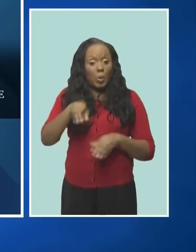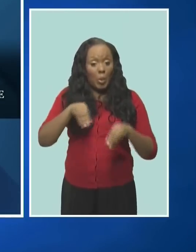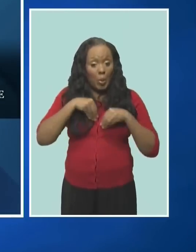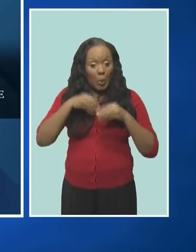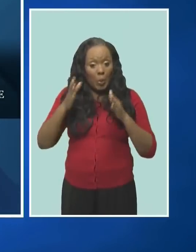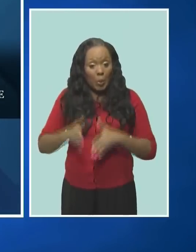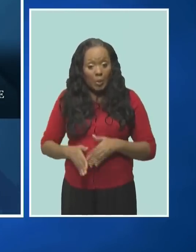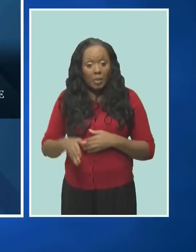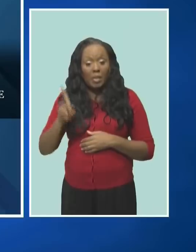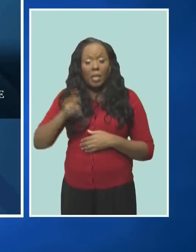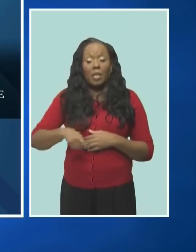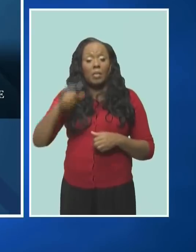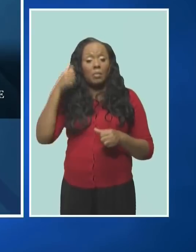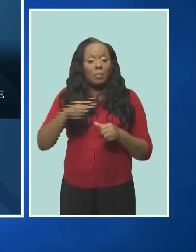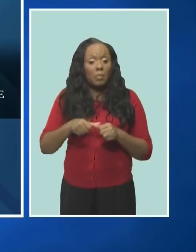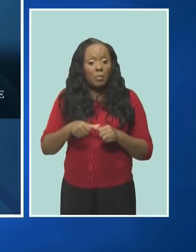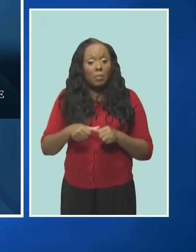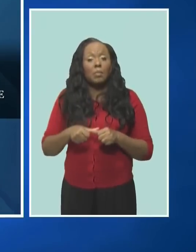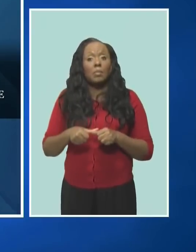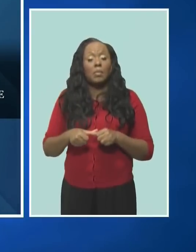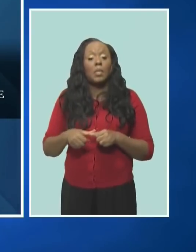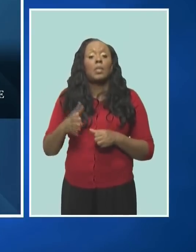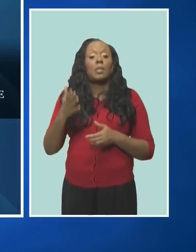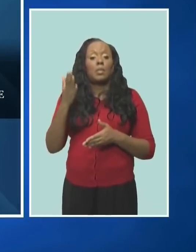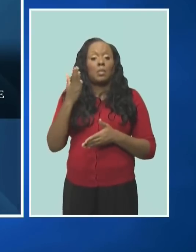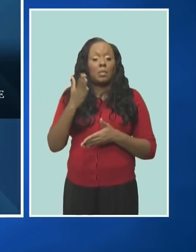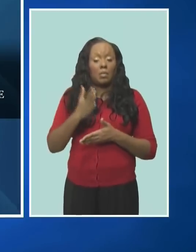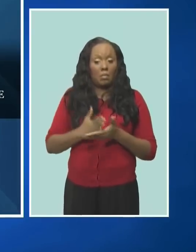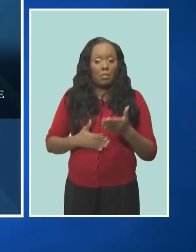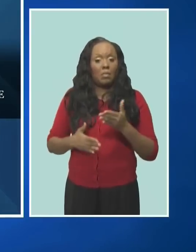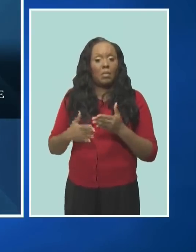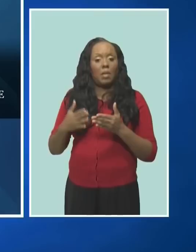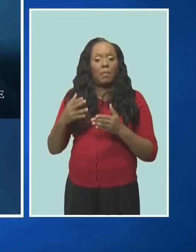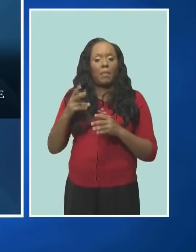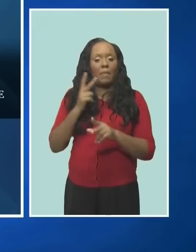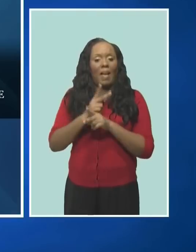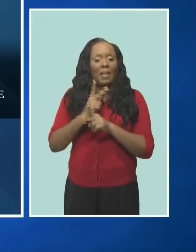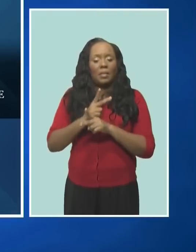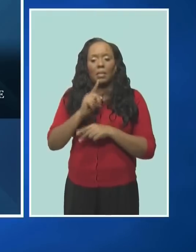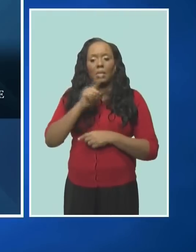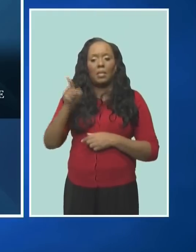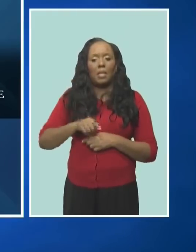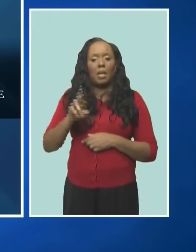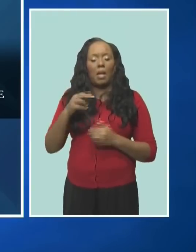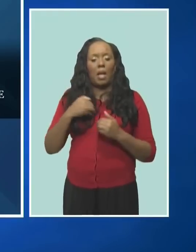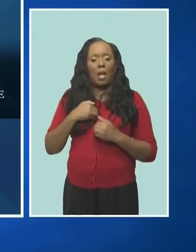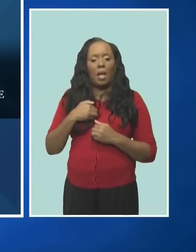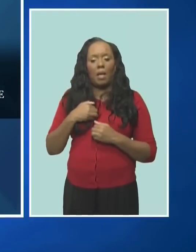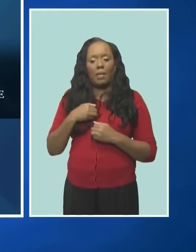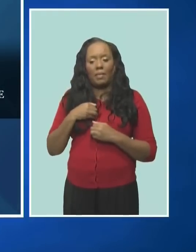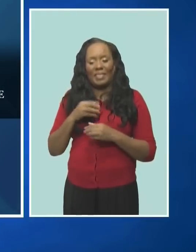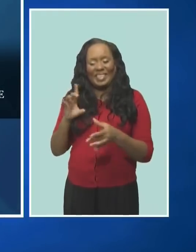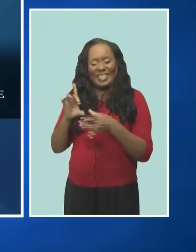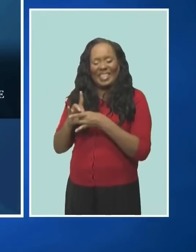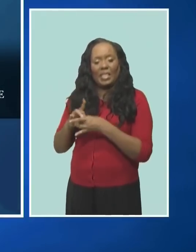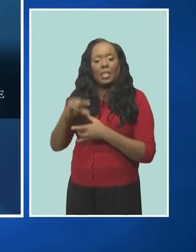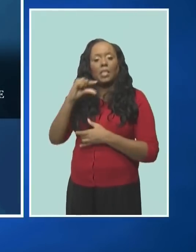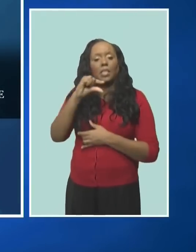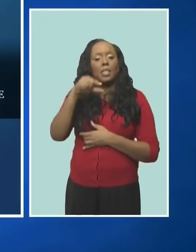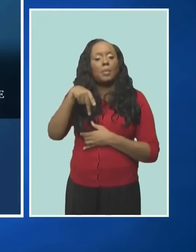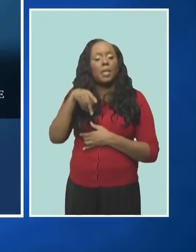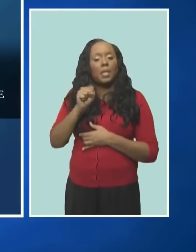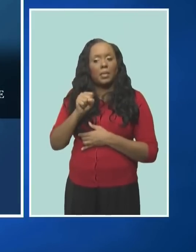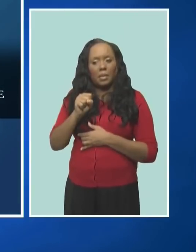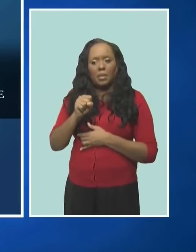notwithstanding that some vehicles have GPS systems or other monitoring devices attached. Try to be your own police